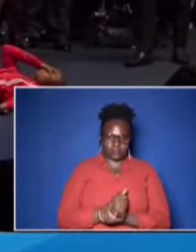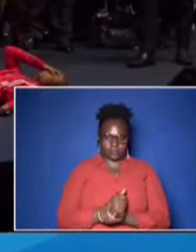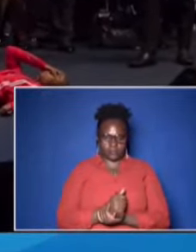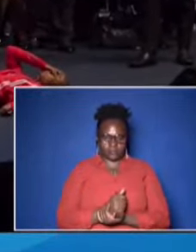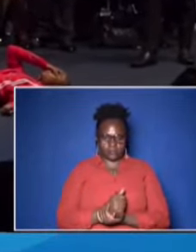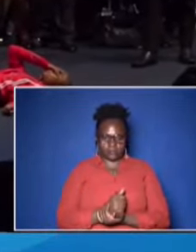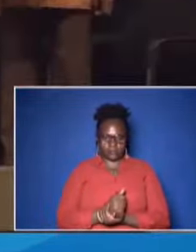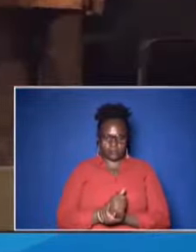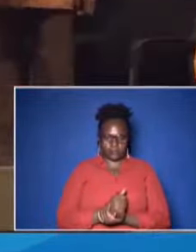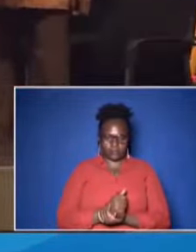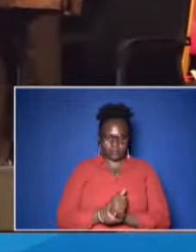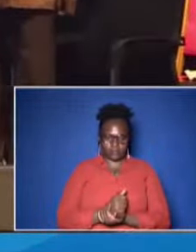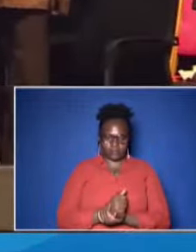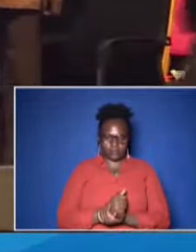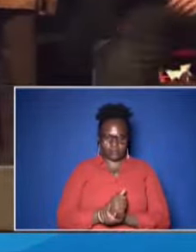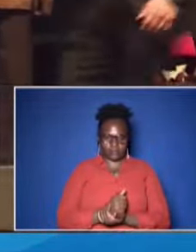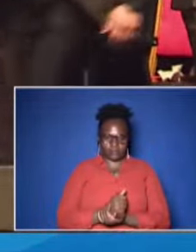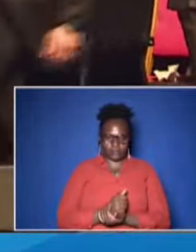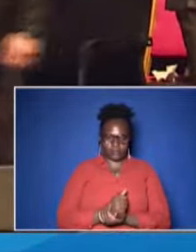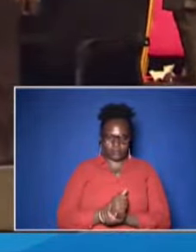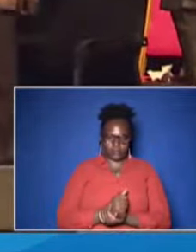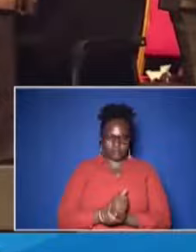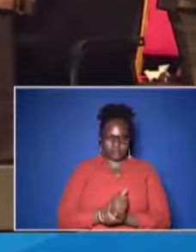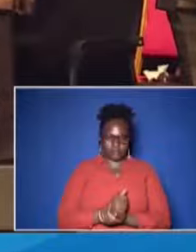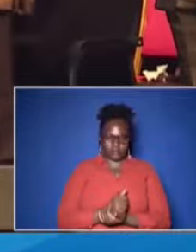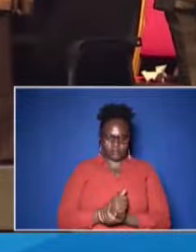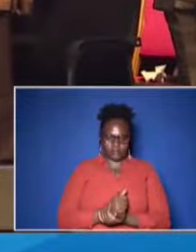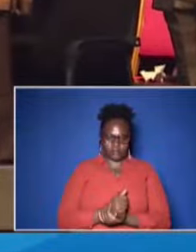heavly come here come